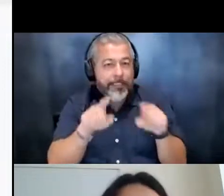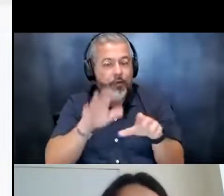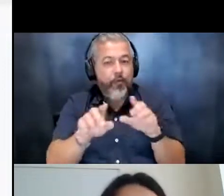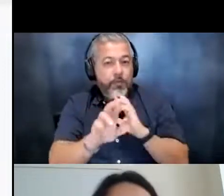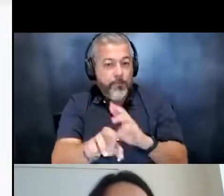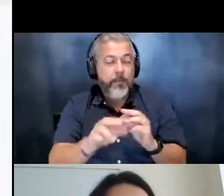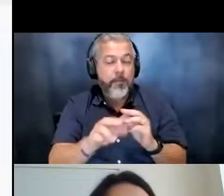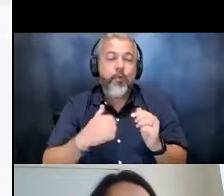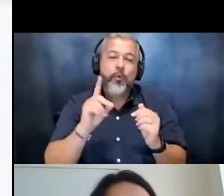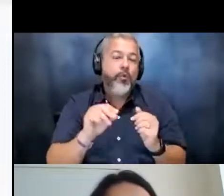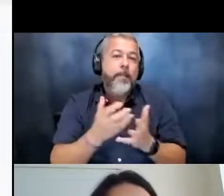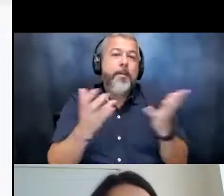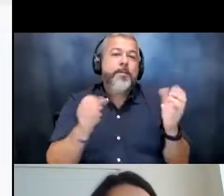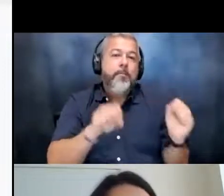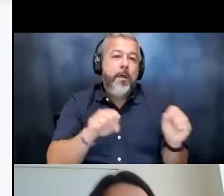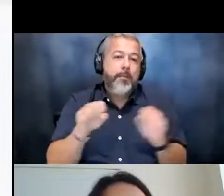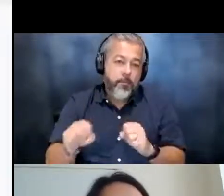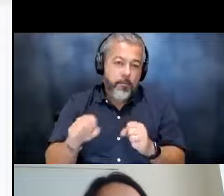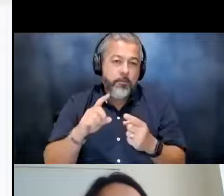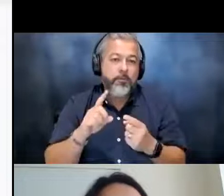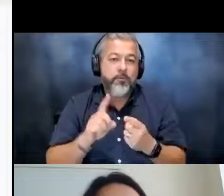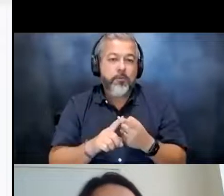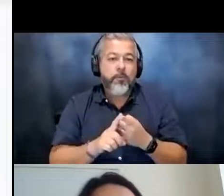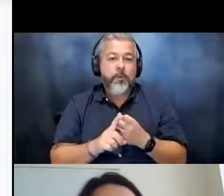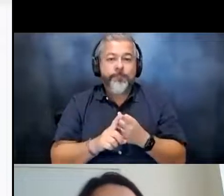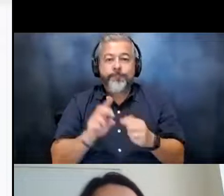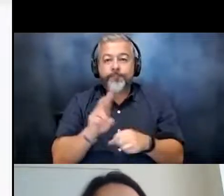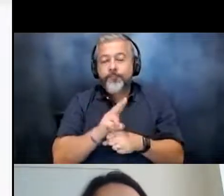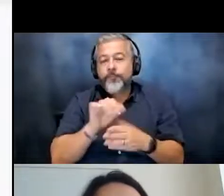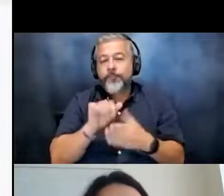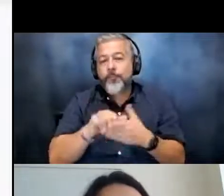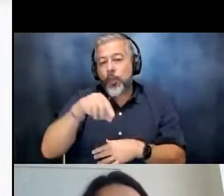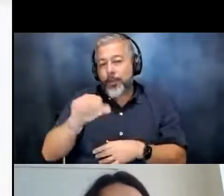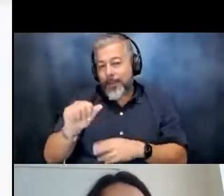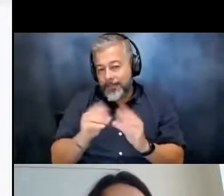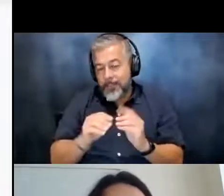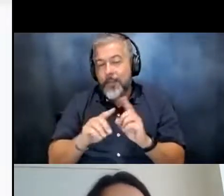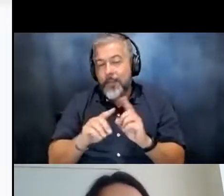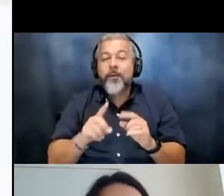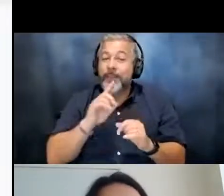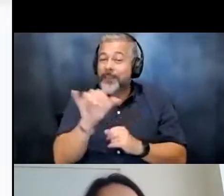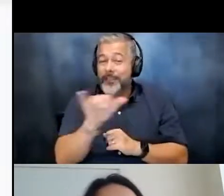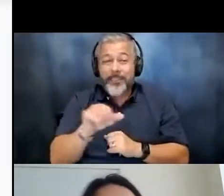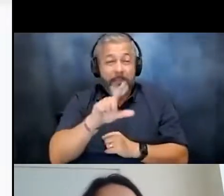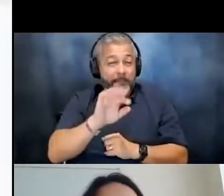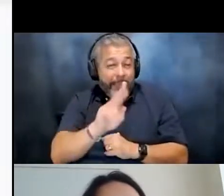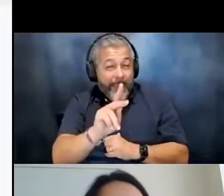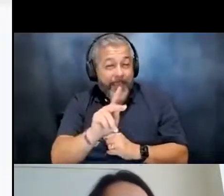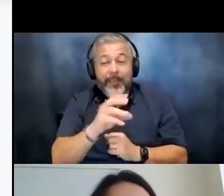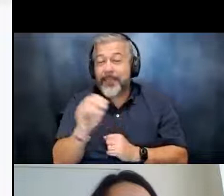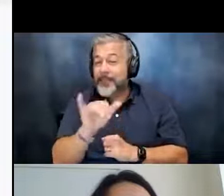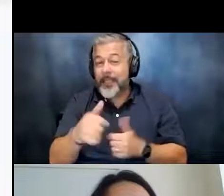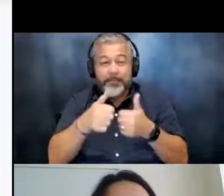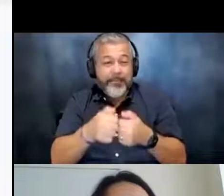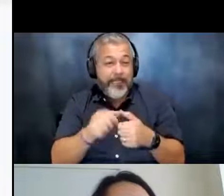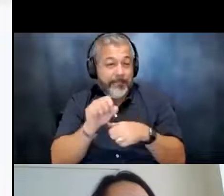possibly can, read into that Q&A session, but it's the same link and same text message. So texting